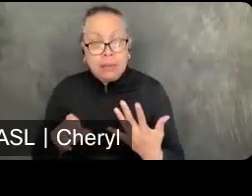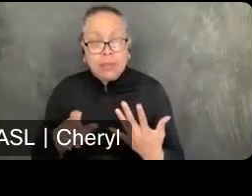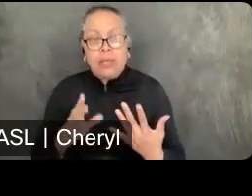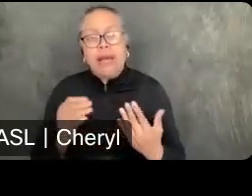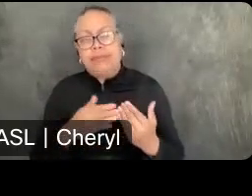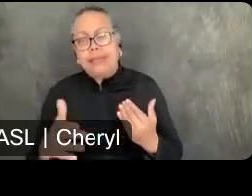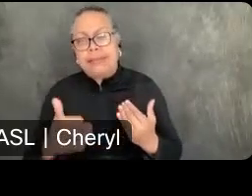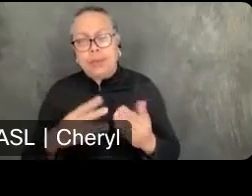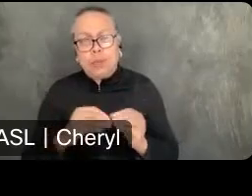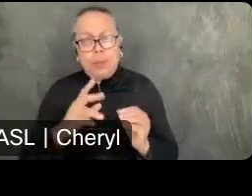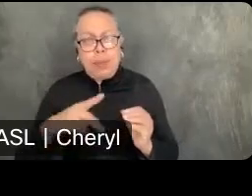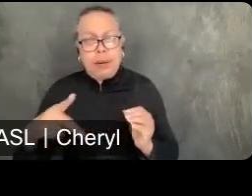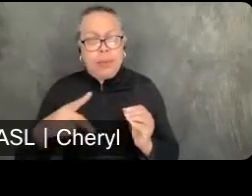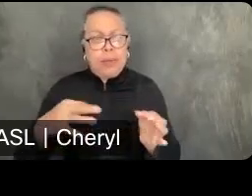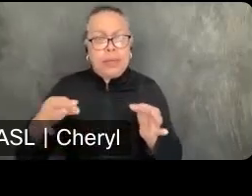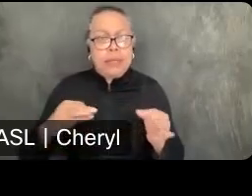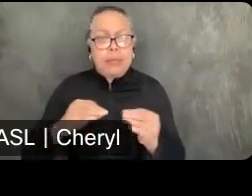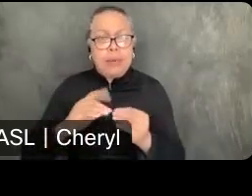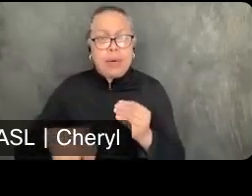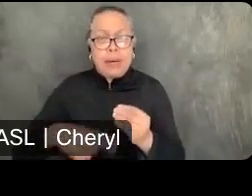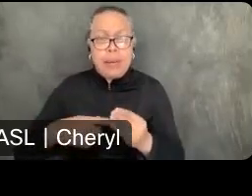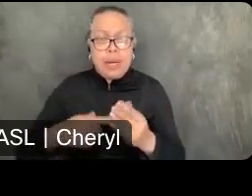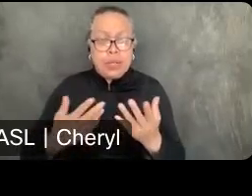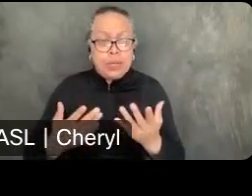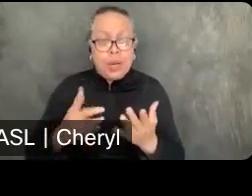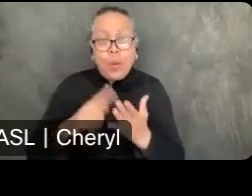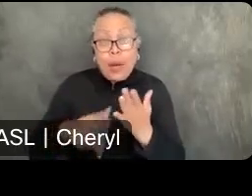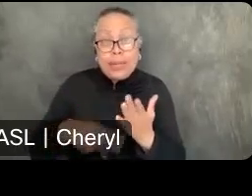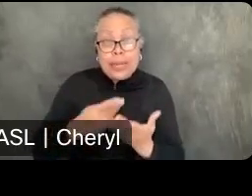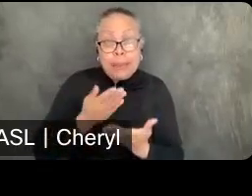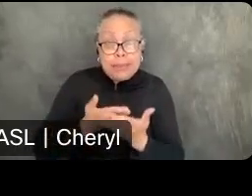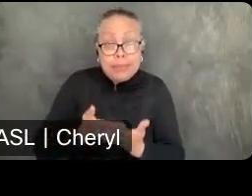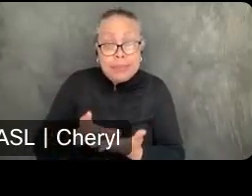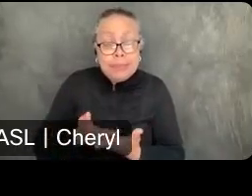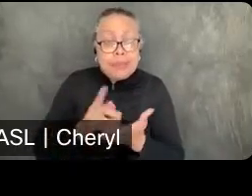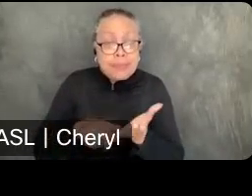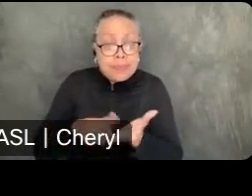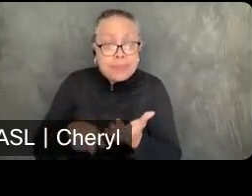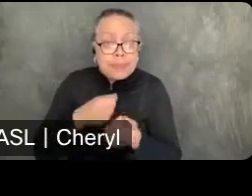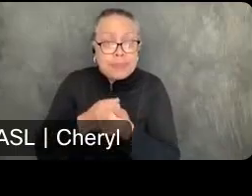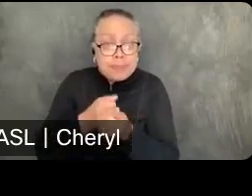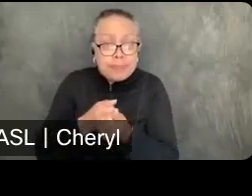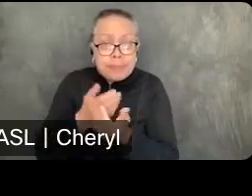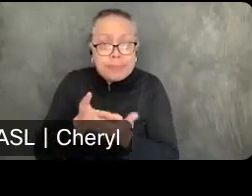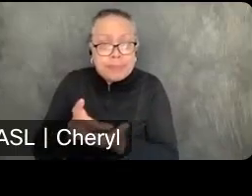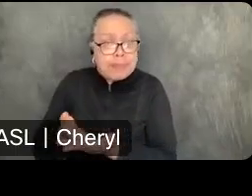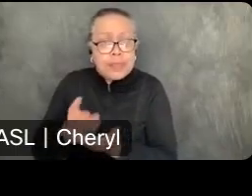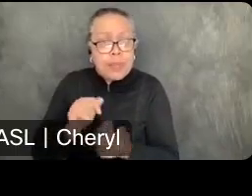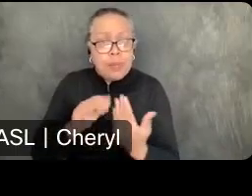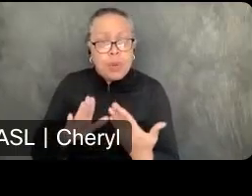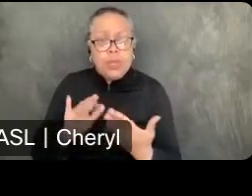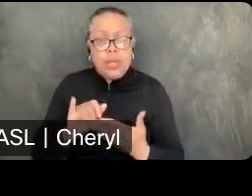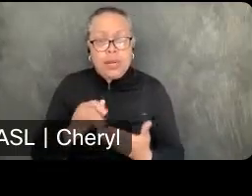here on what kinds of evidence-based and evidence-supported interventions have been found to